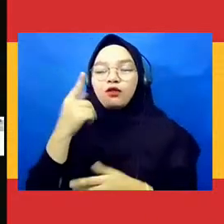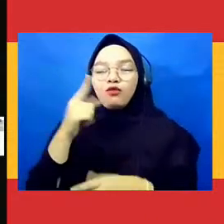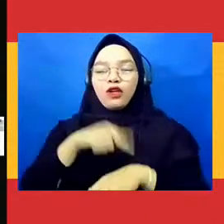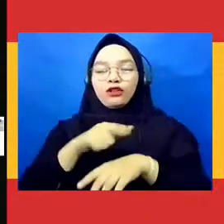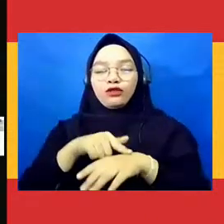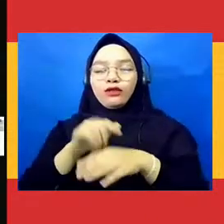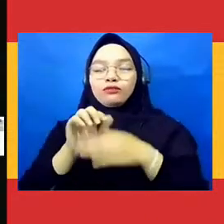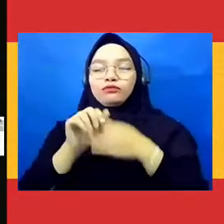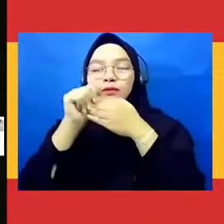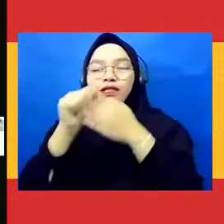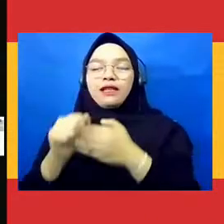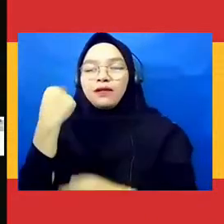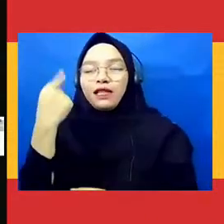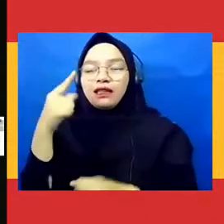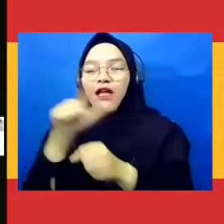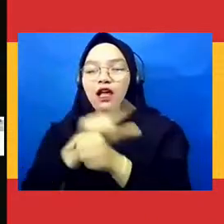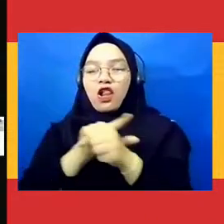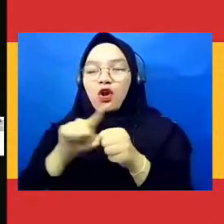citizen participation.